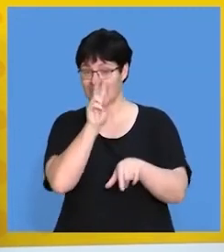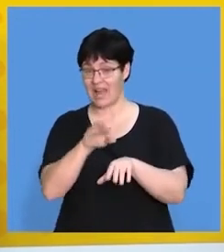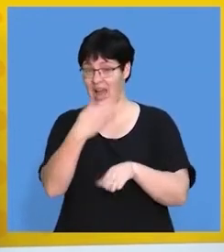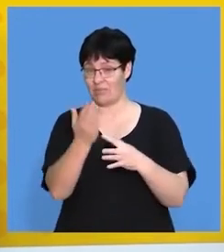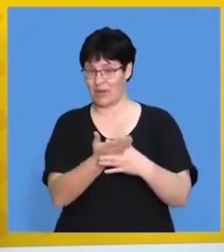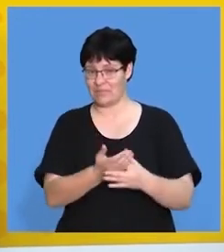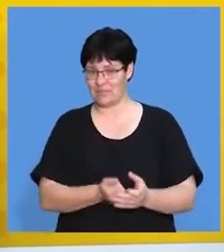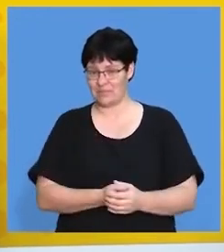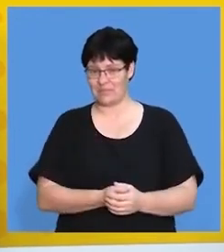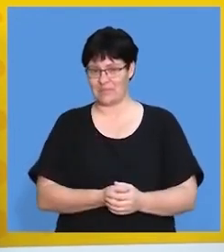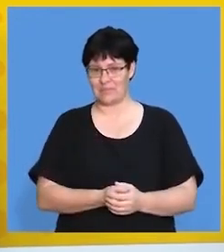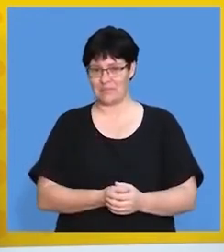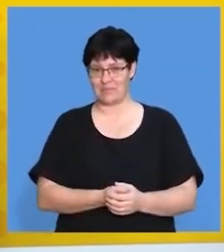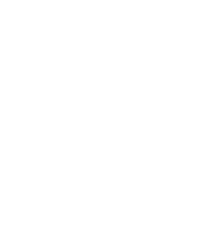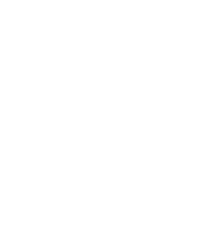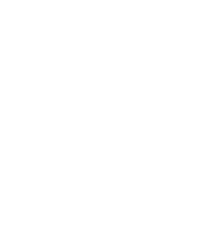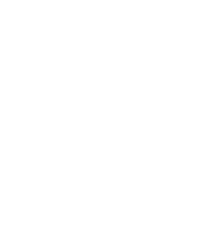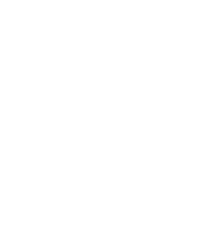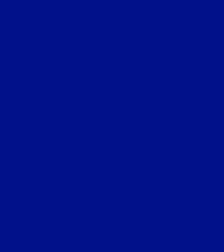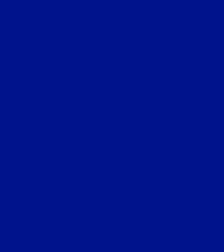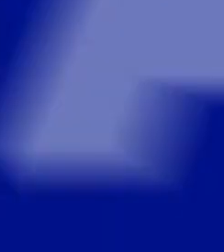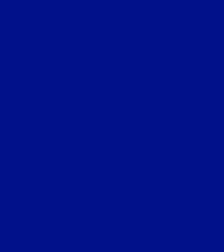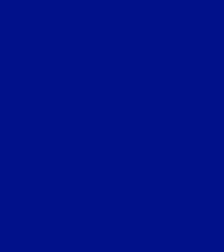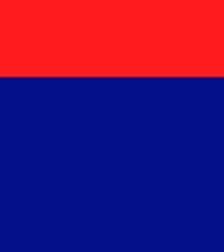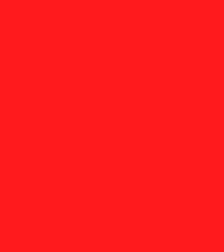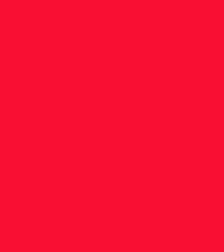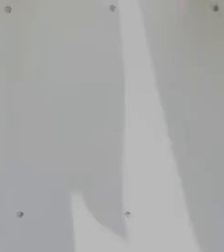anywhere, Matrix. We'll see you straight after this.